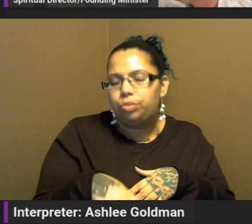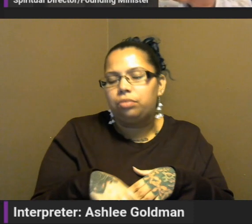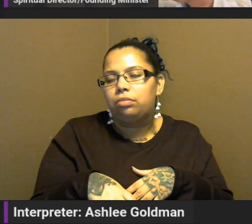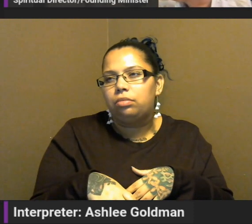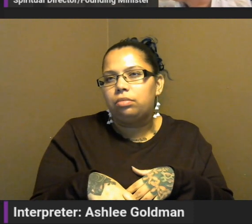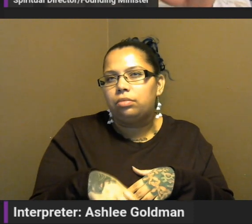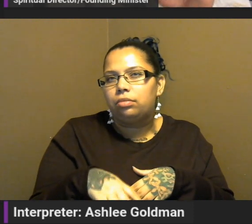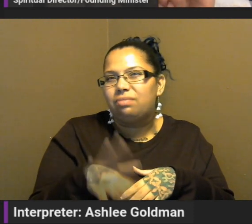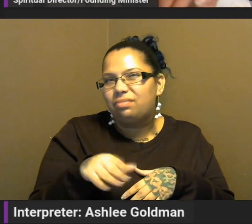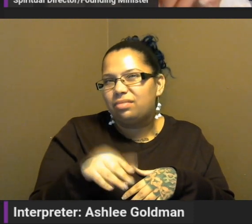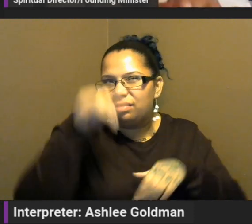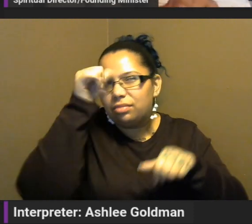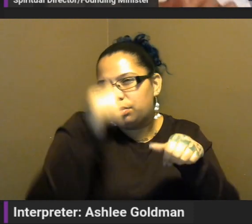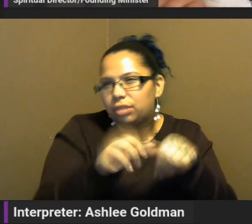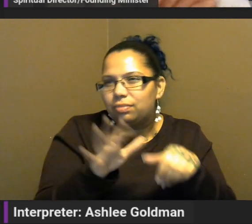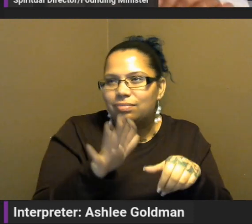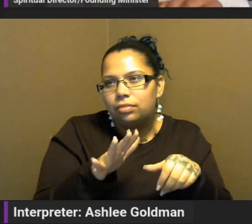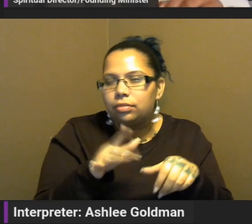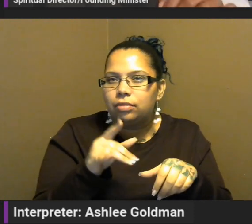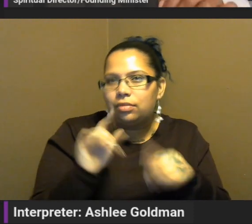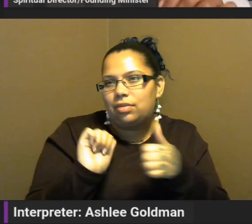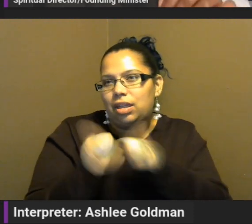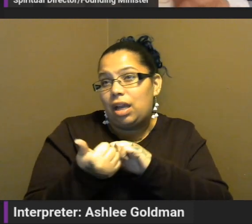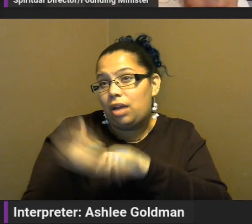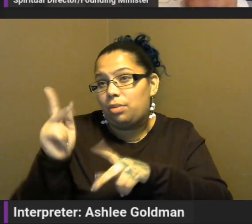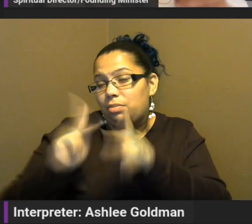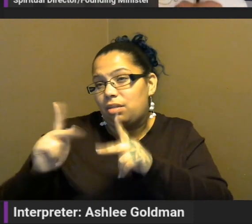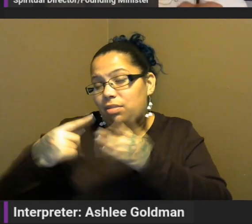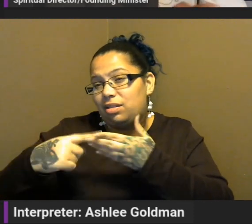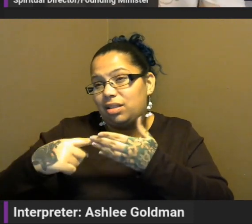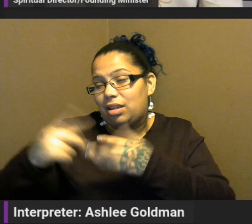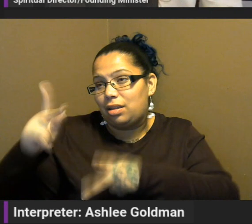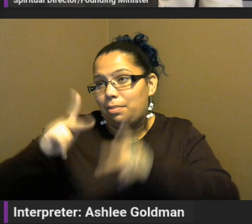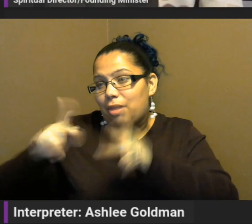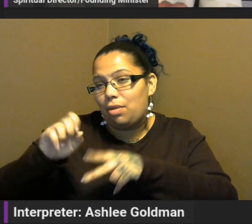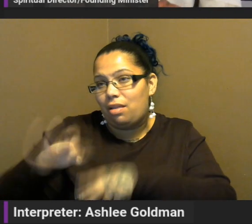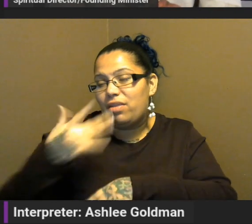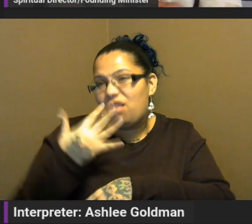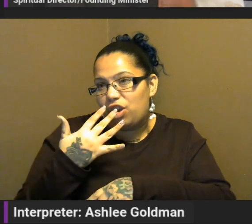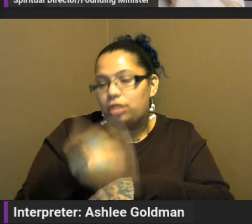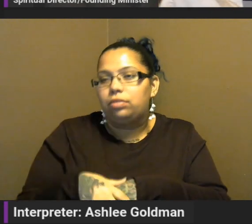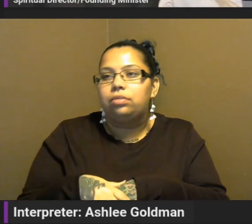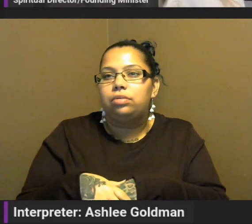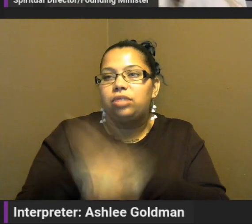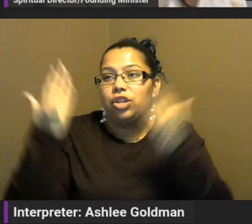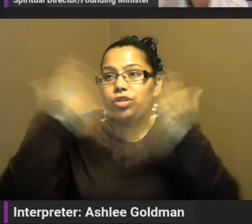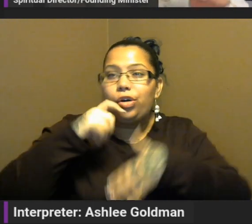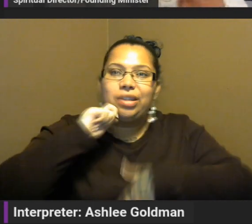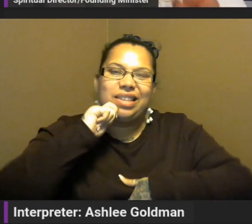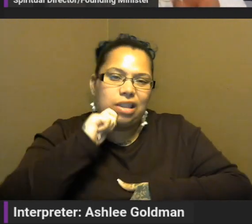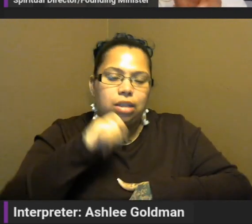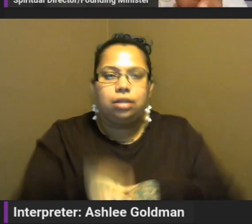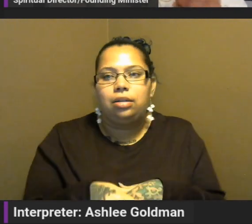Keep in mind how people refer to people of color, dark skinned. And the